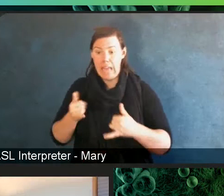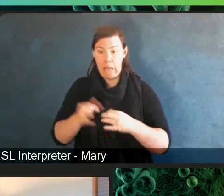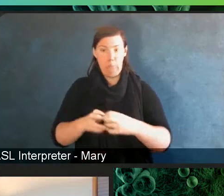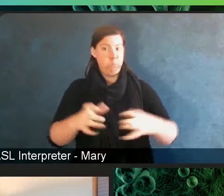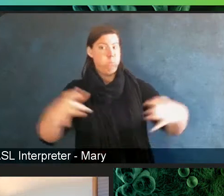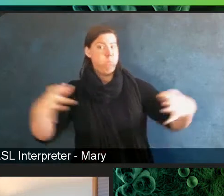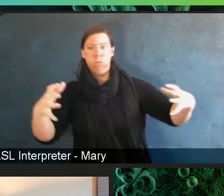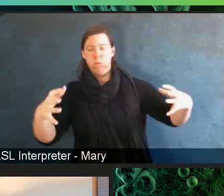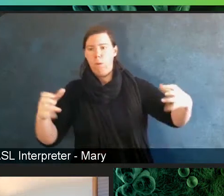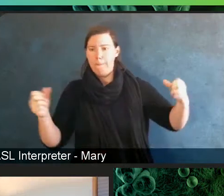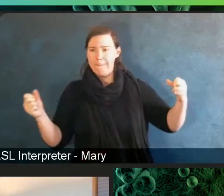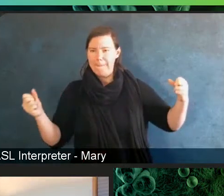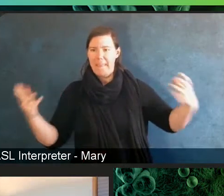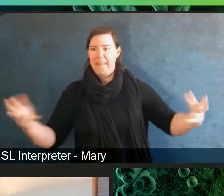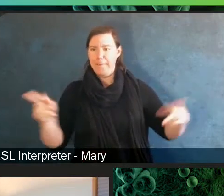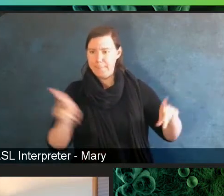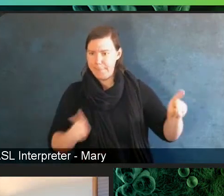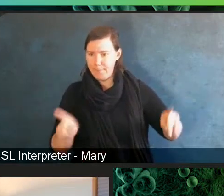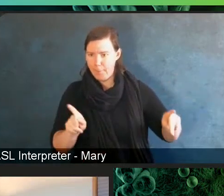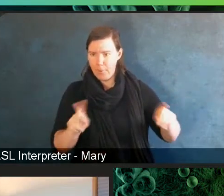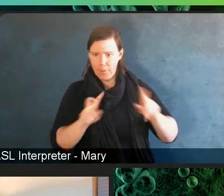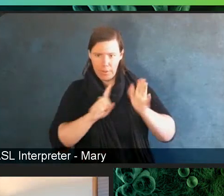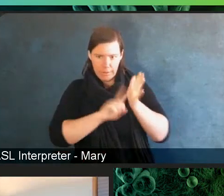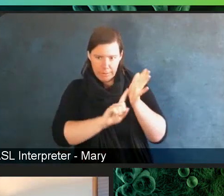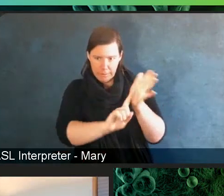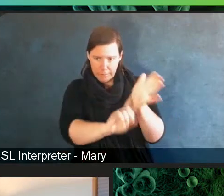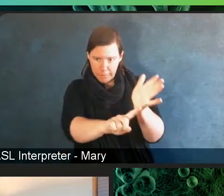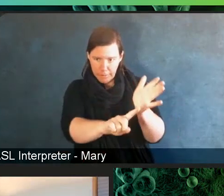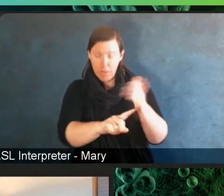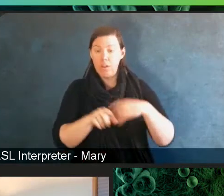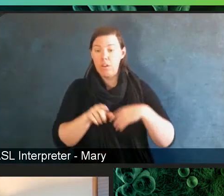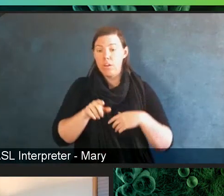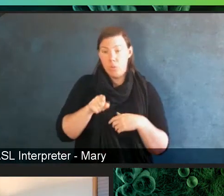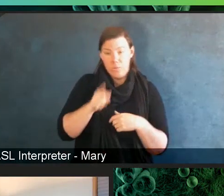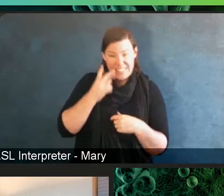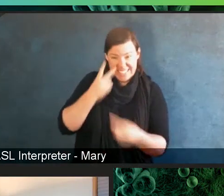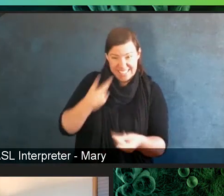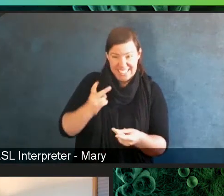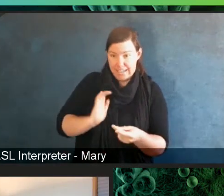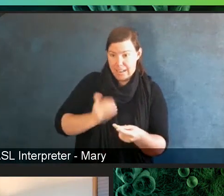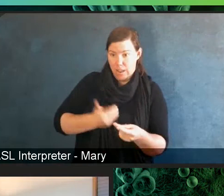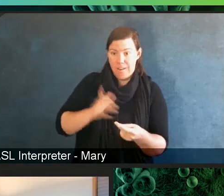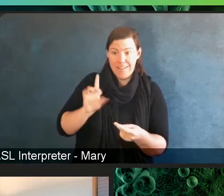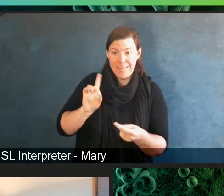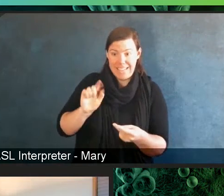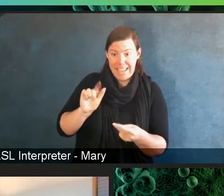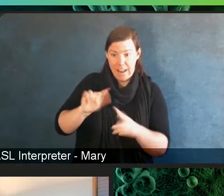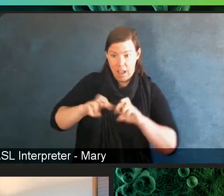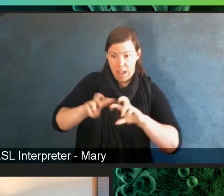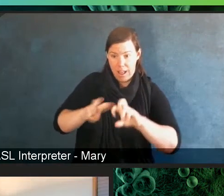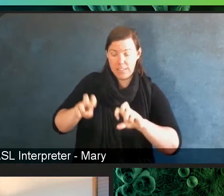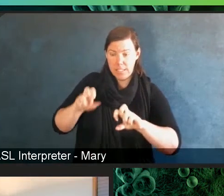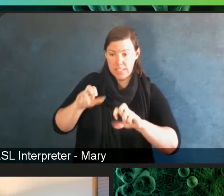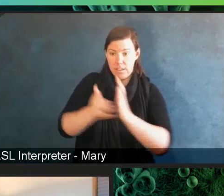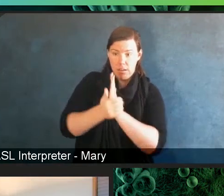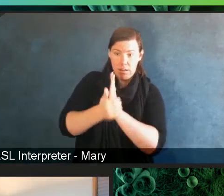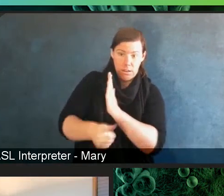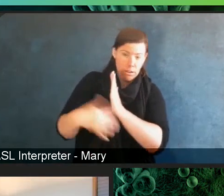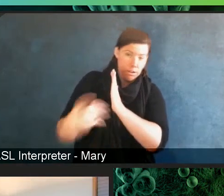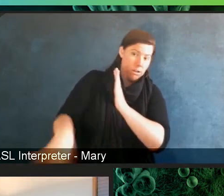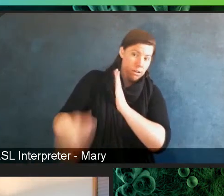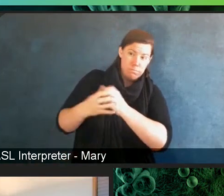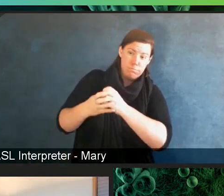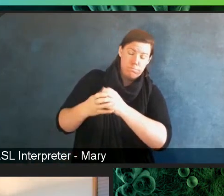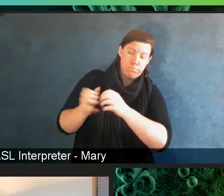this explosion in our ability to handle big data. What's changed and what allows us to do that? It's a great